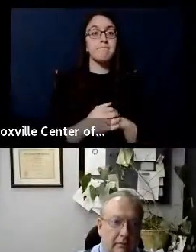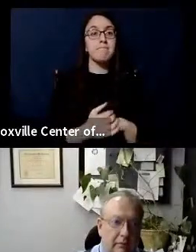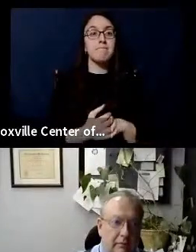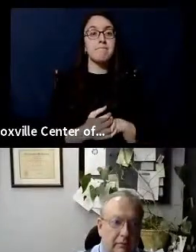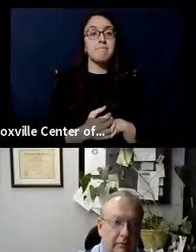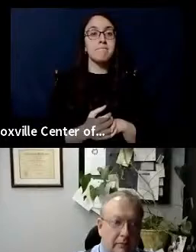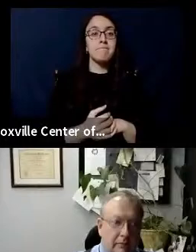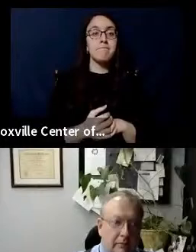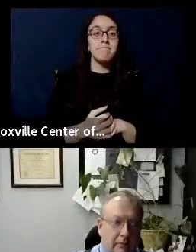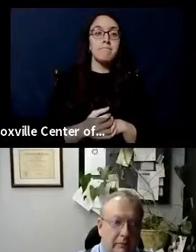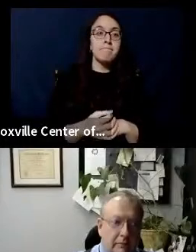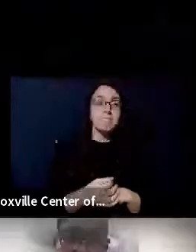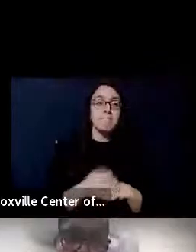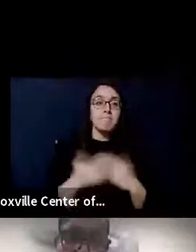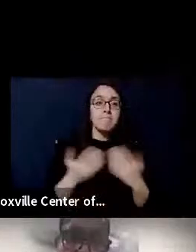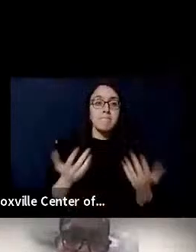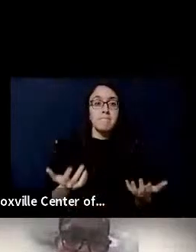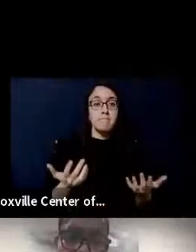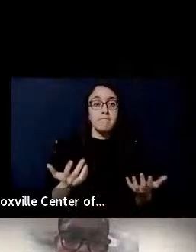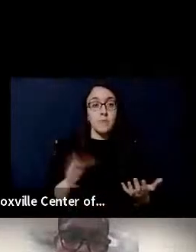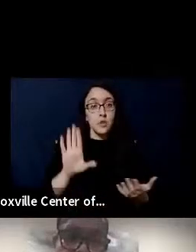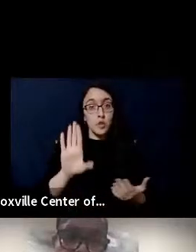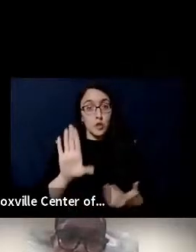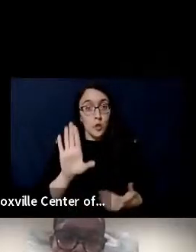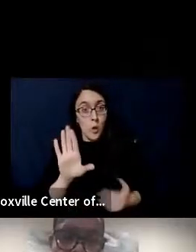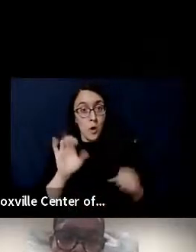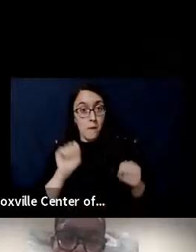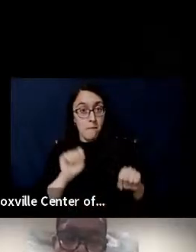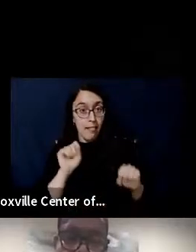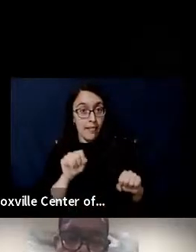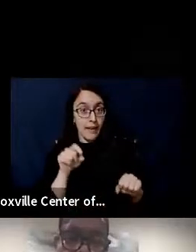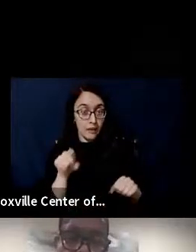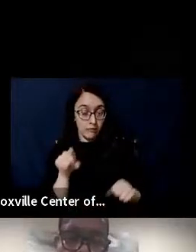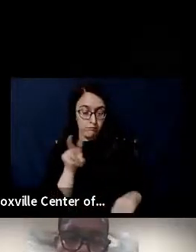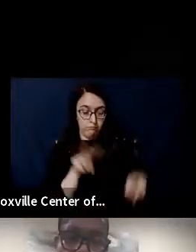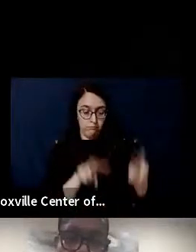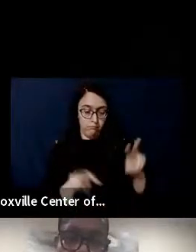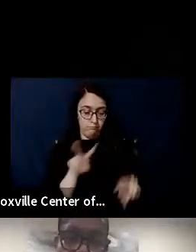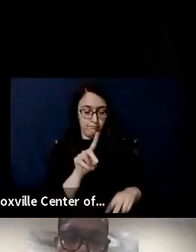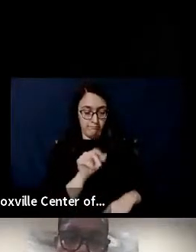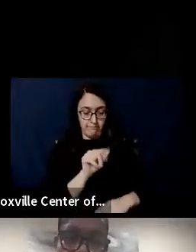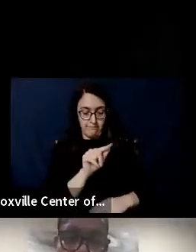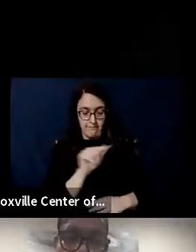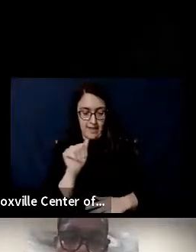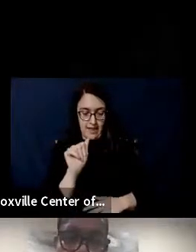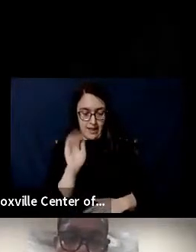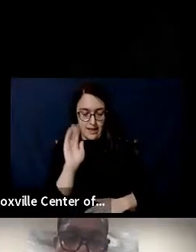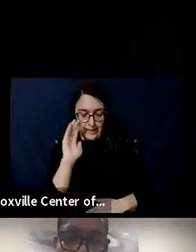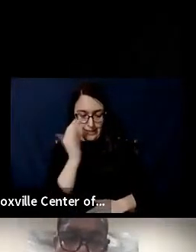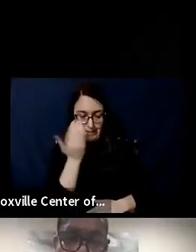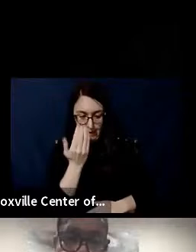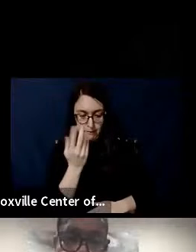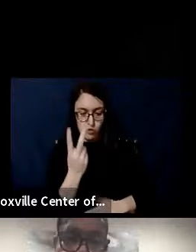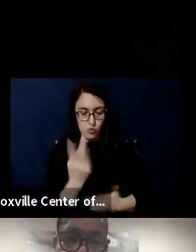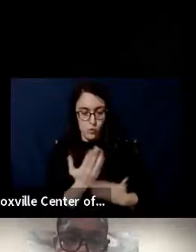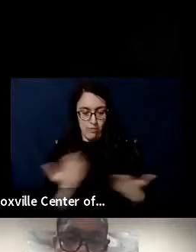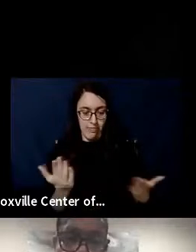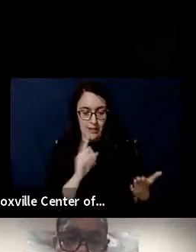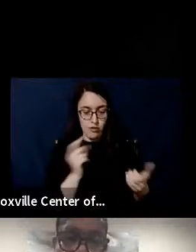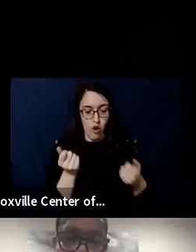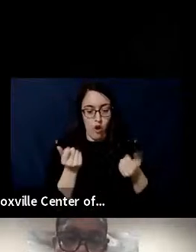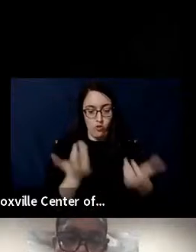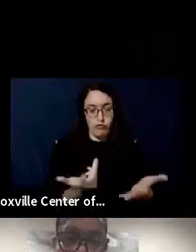to the best of your ability, looking at the data, it appears that two things are contributing to this